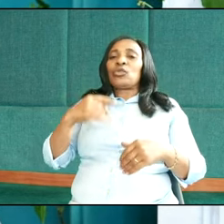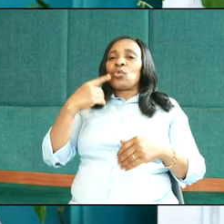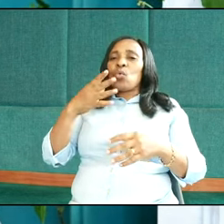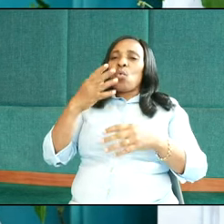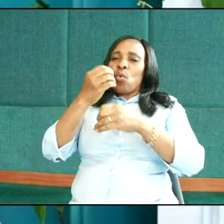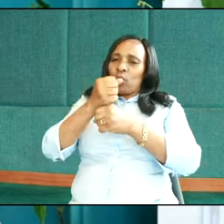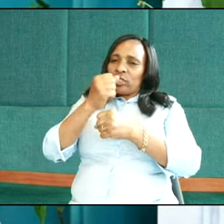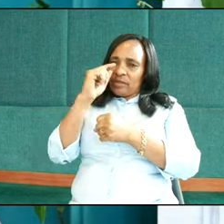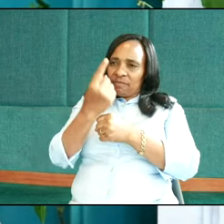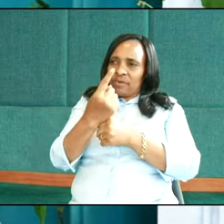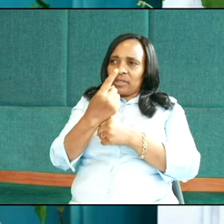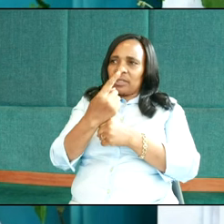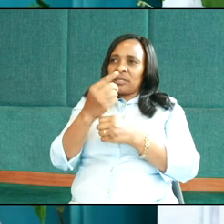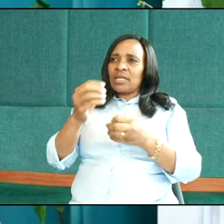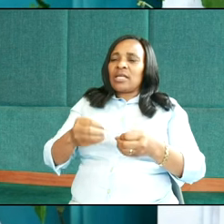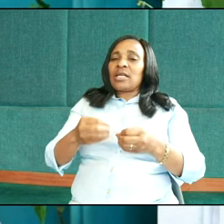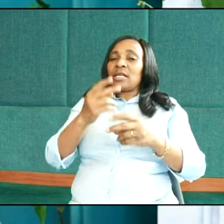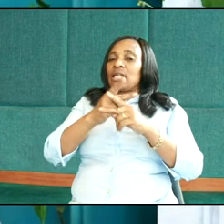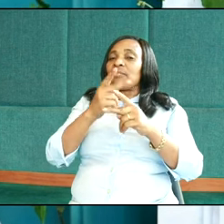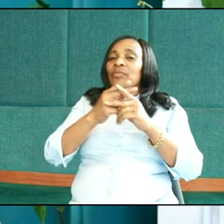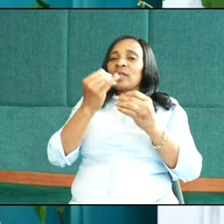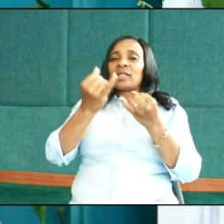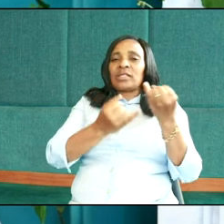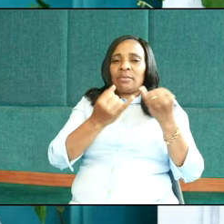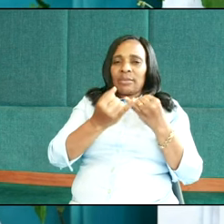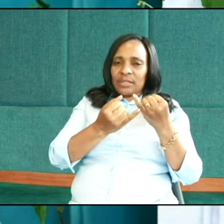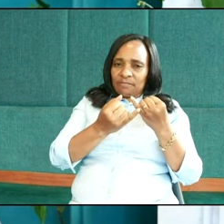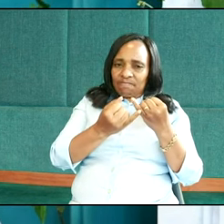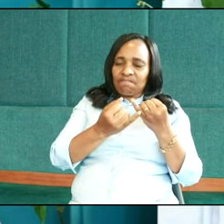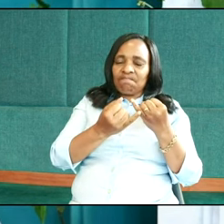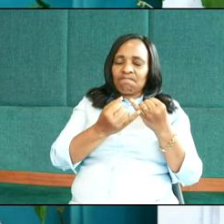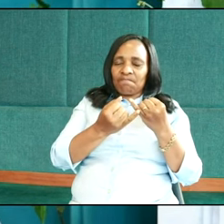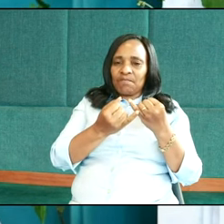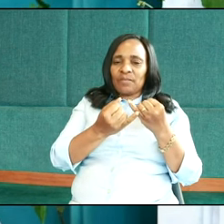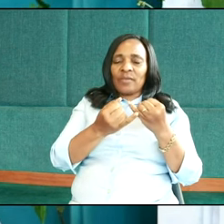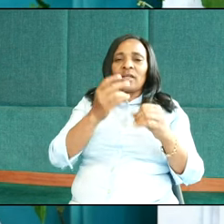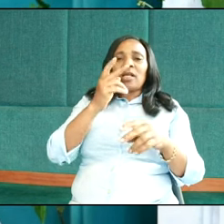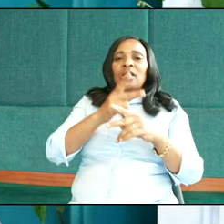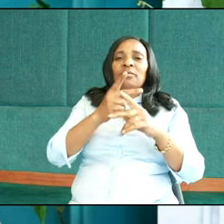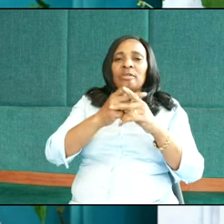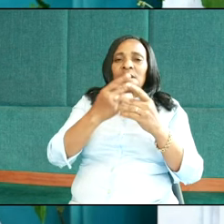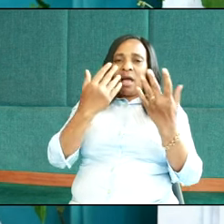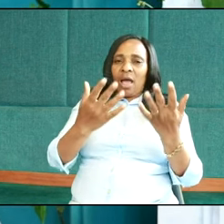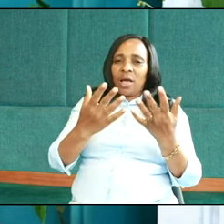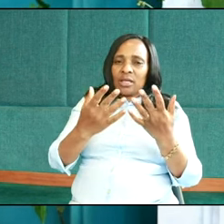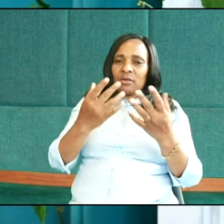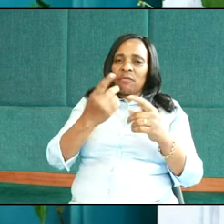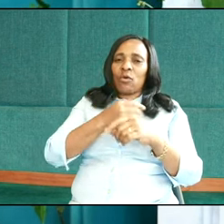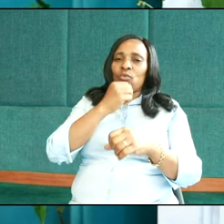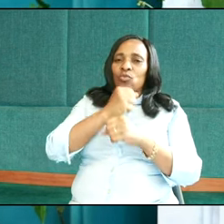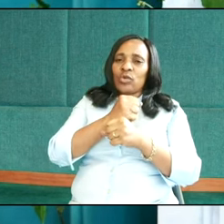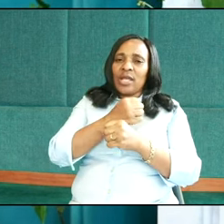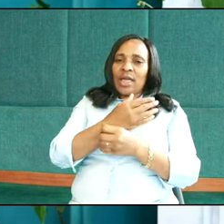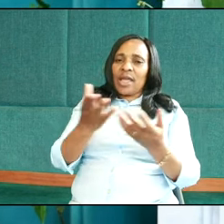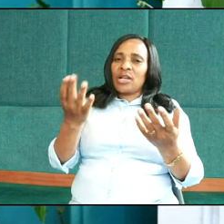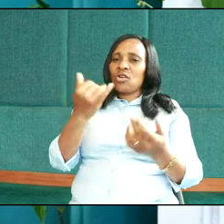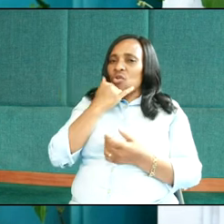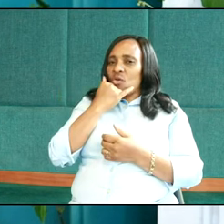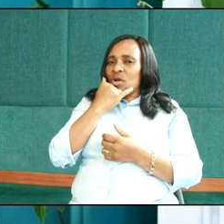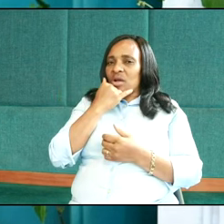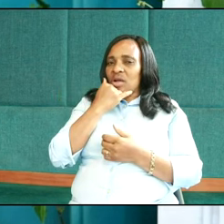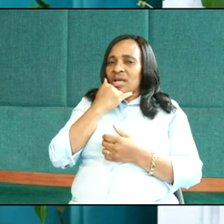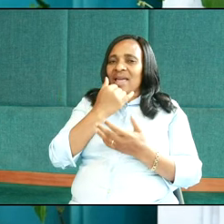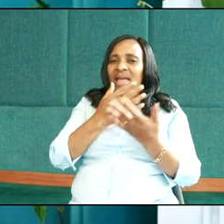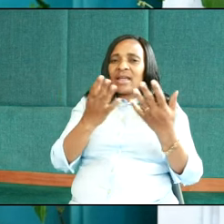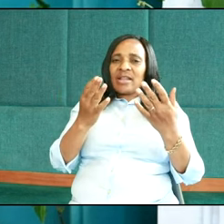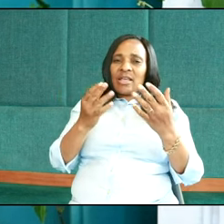it fast, who keeps the Sabbath mm-hmm. without desecrating it, and keeps their hands from doing any evil. Mm-hmm. Let no foreigner who